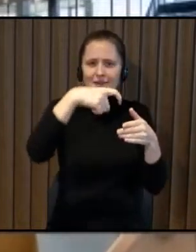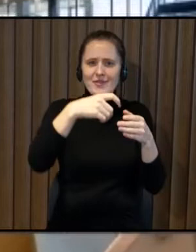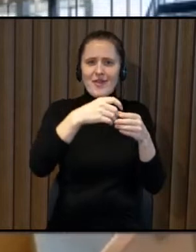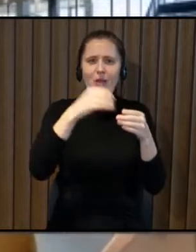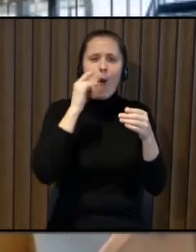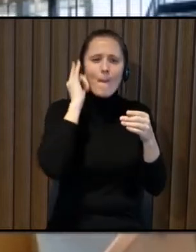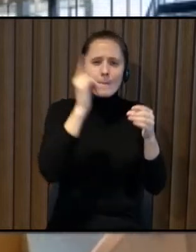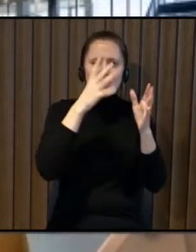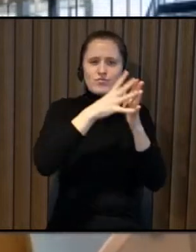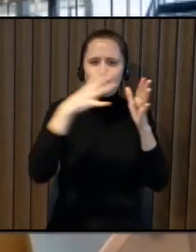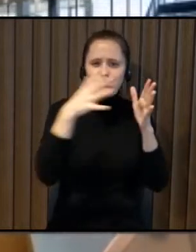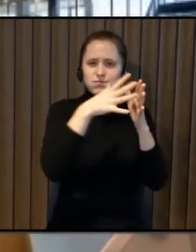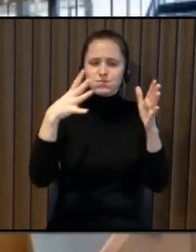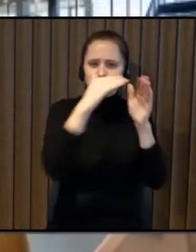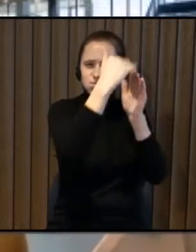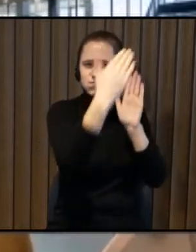there was a huge